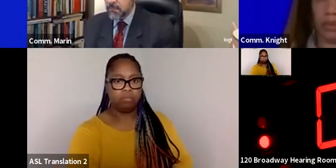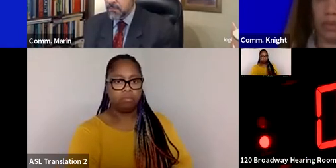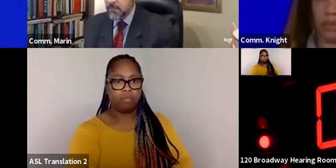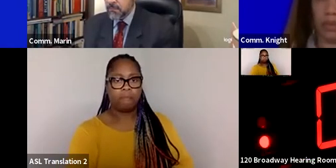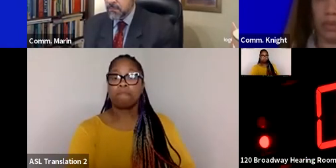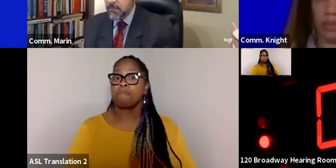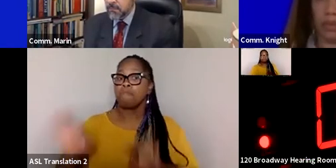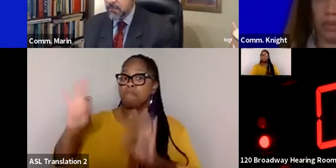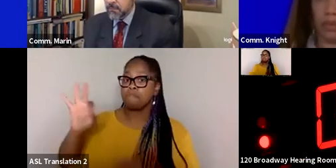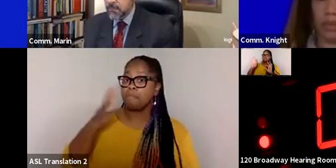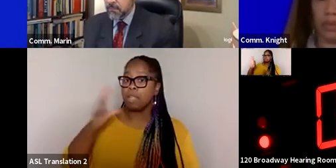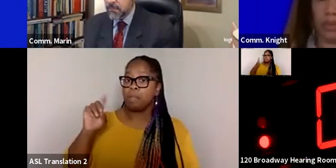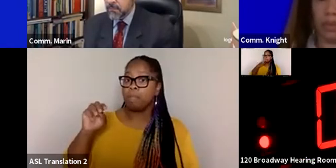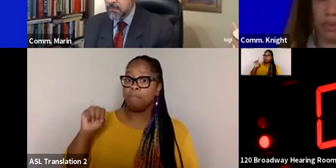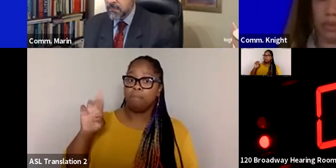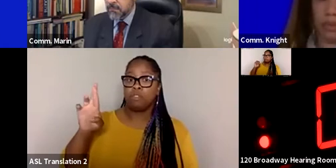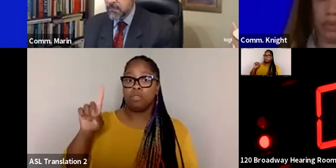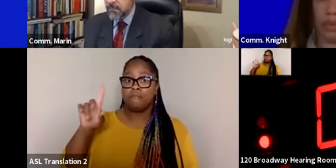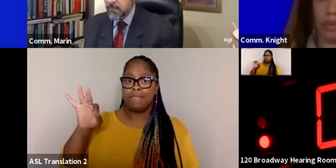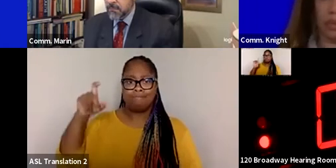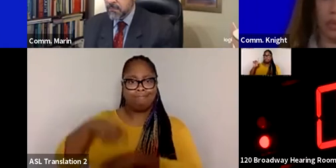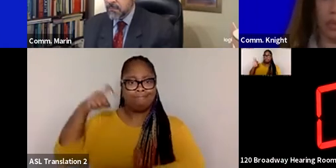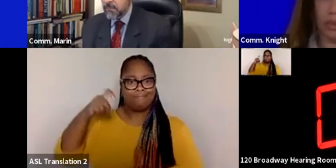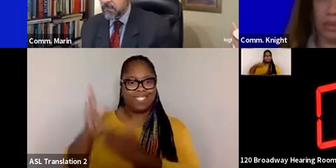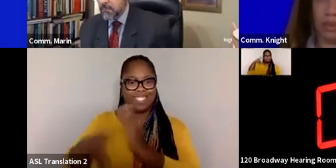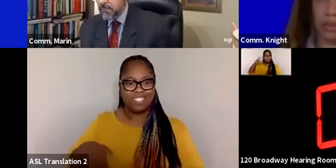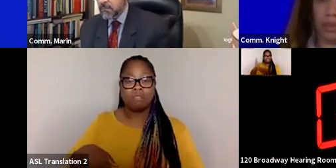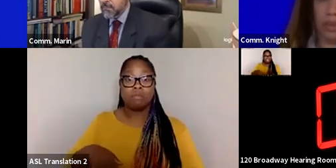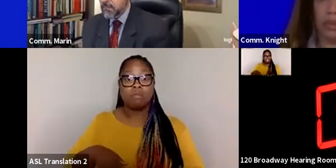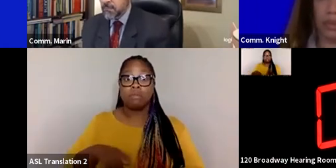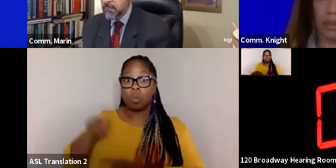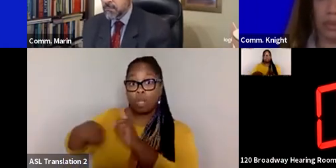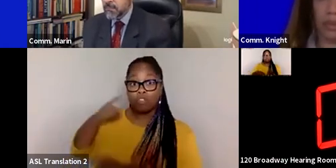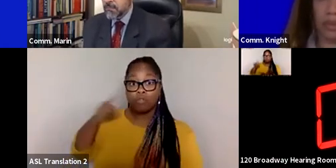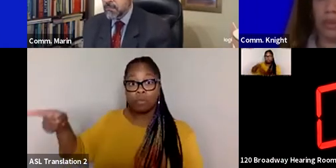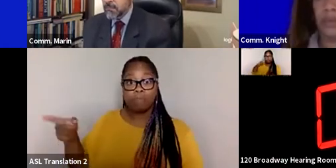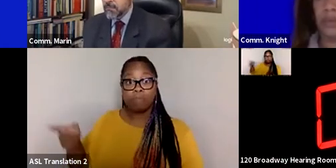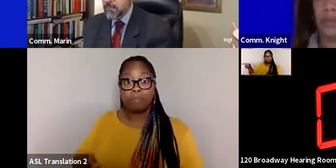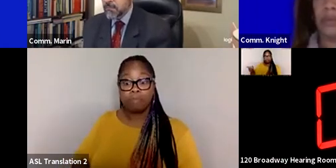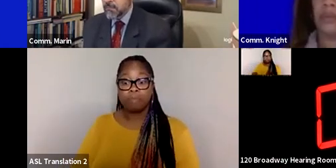Thank you, Mr. Duffin. Right on time. Are there any questions for Mr. Duffin?